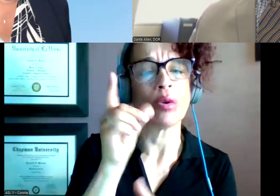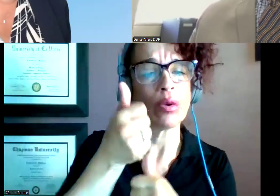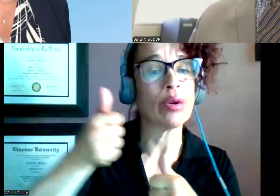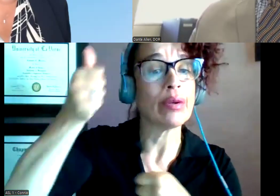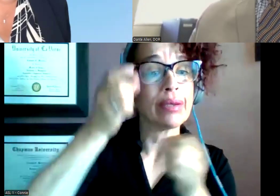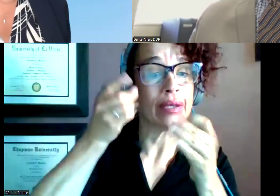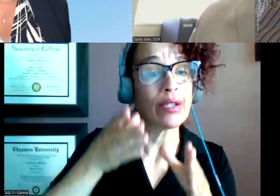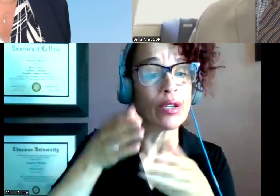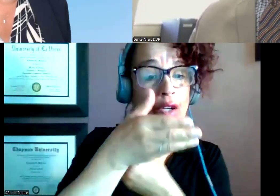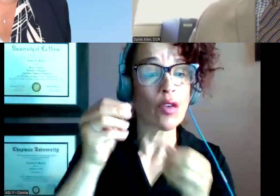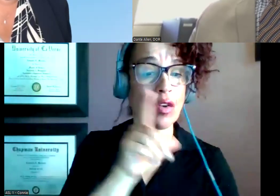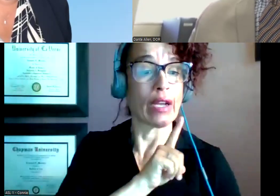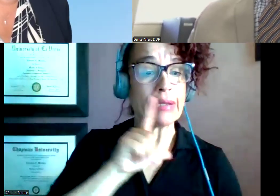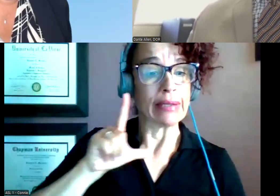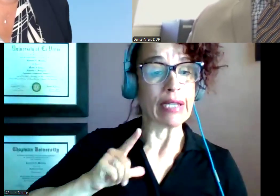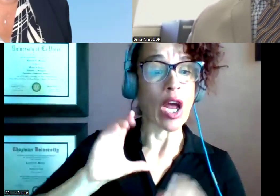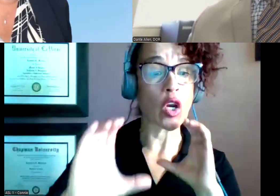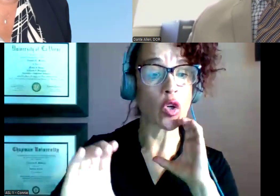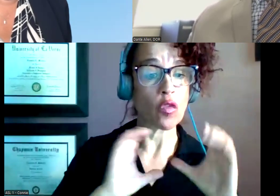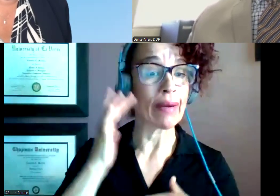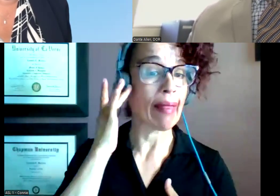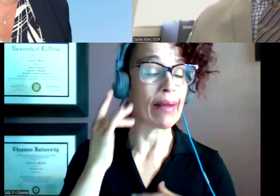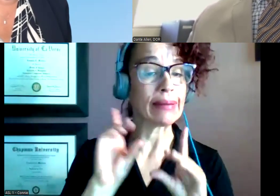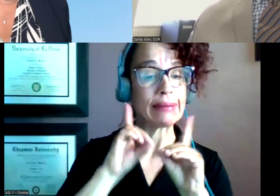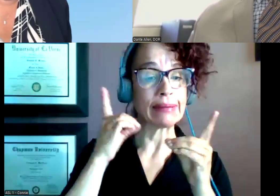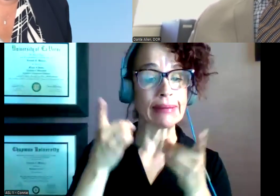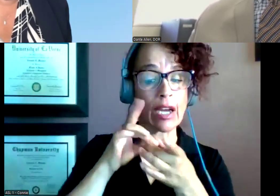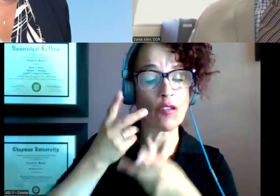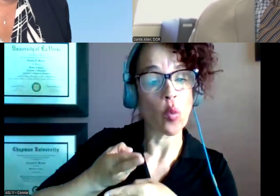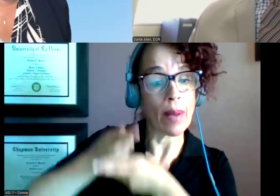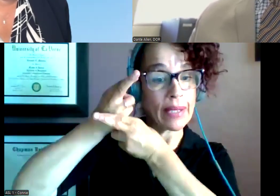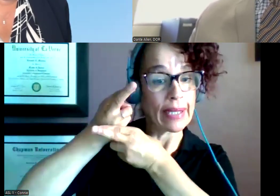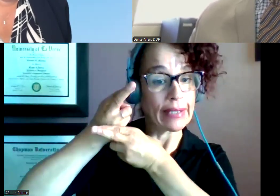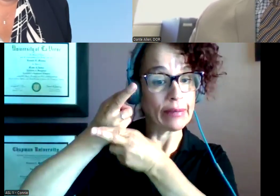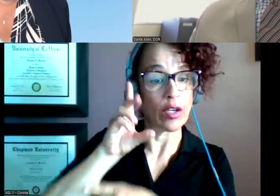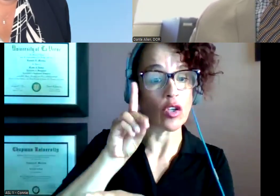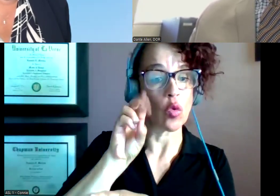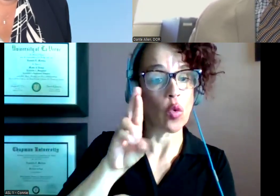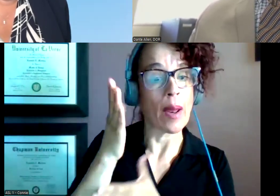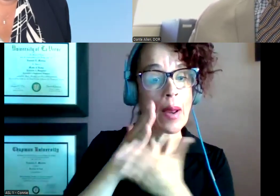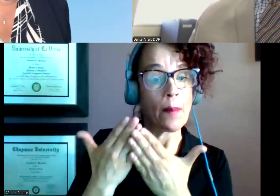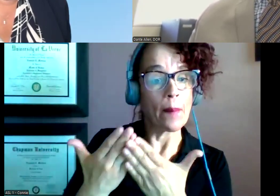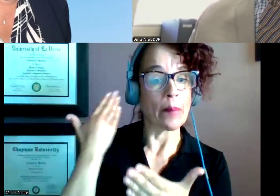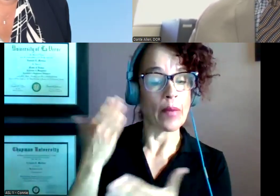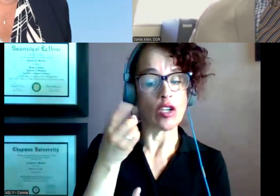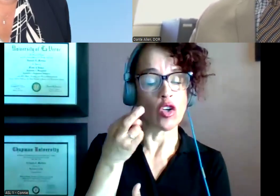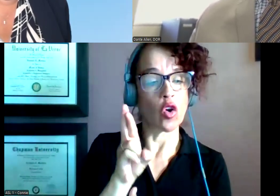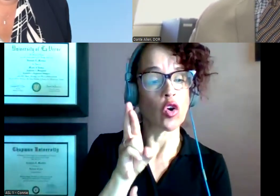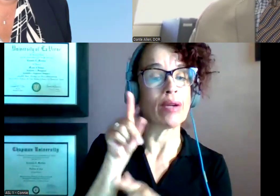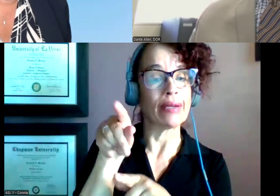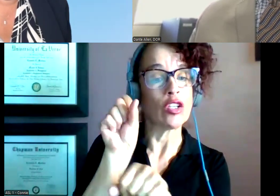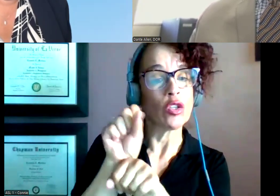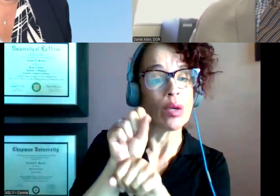of the Office of Legislation and Communication at the California Department of Rehabilitation. Prior to joining DOR, Allen served